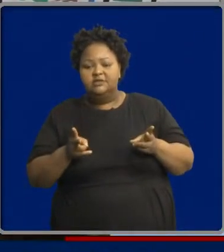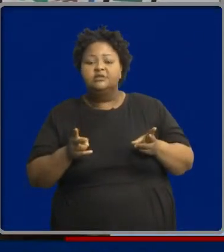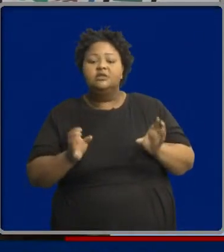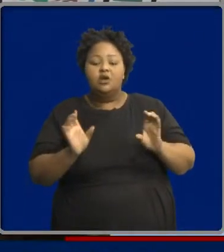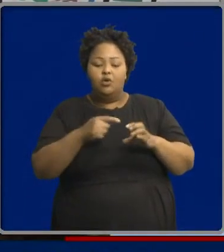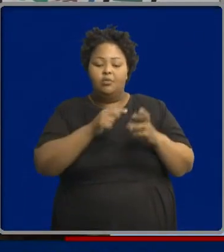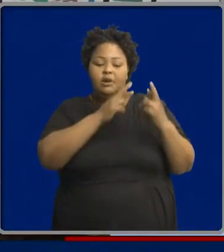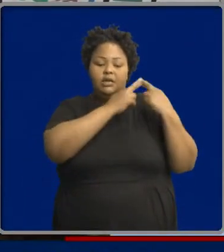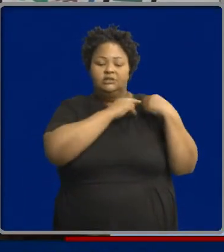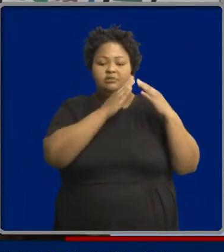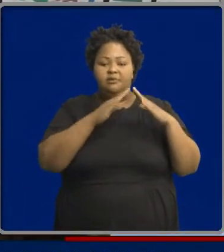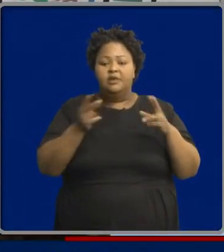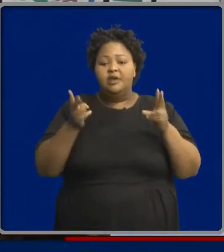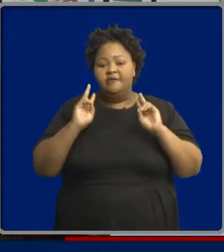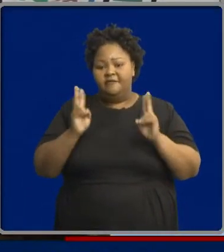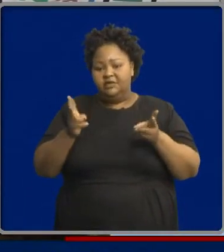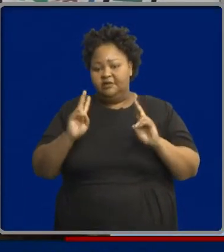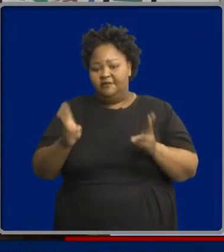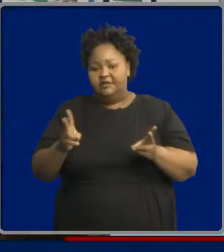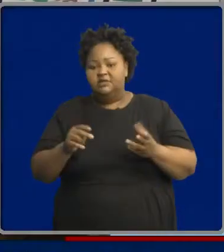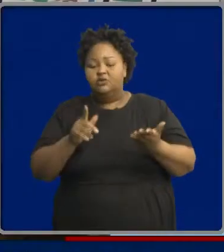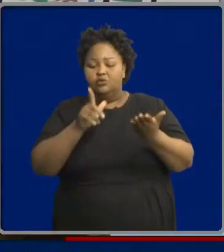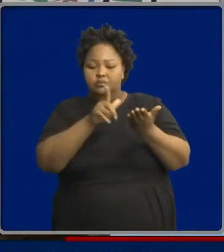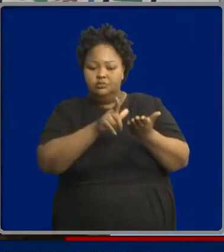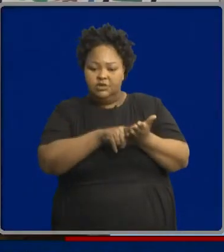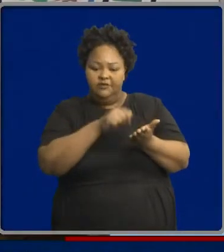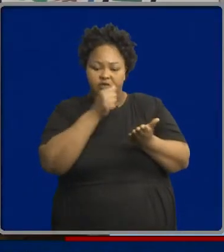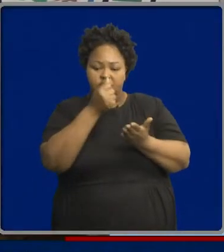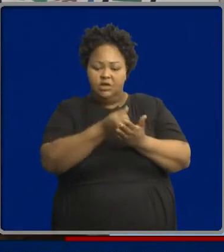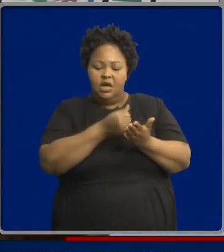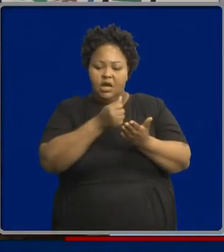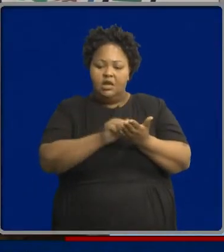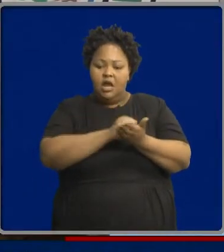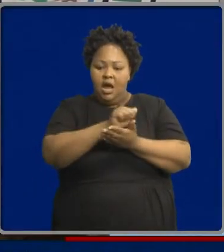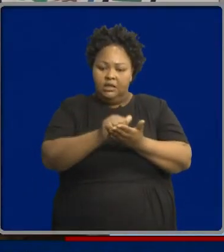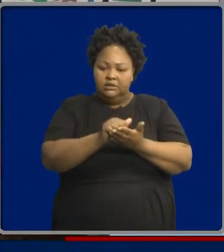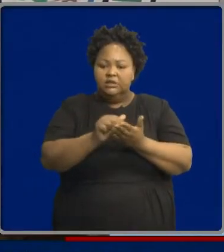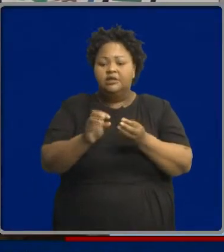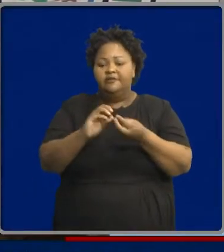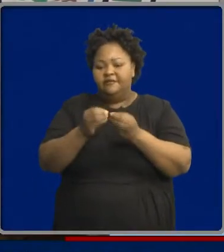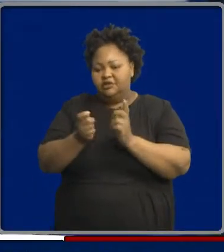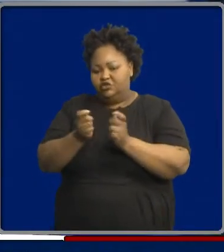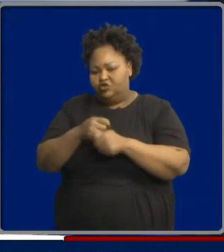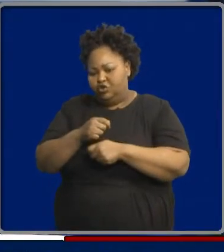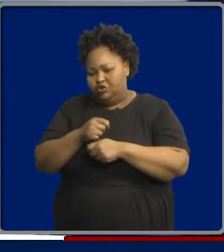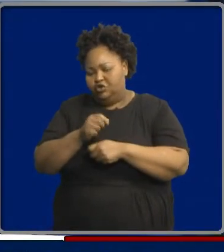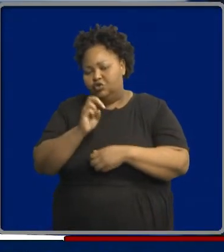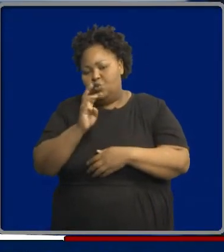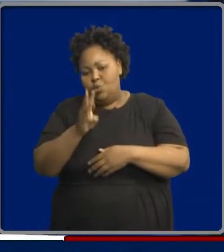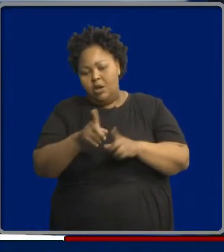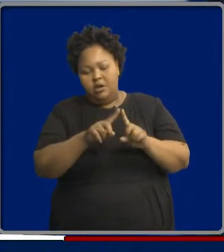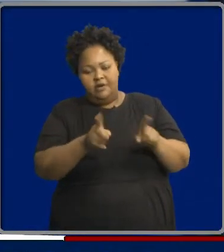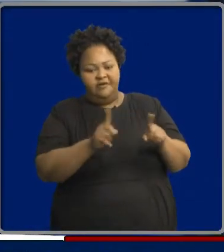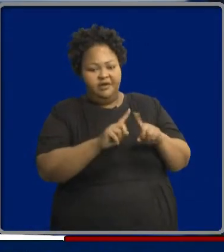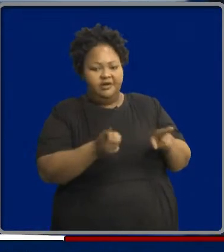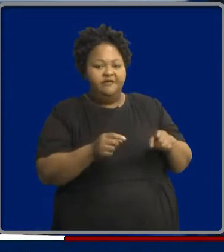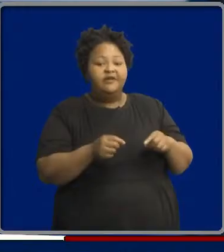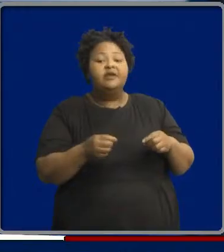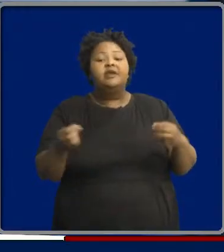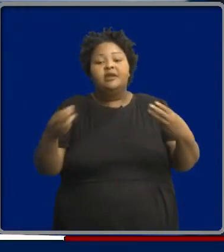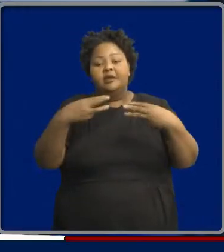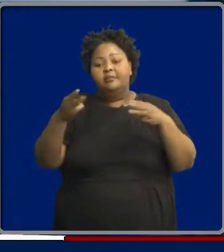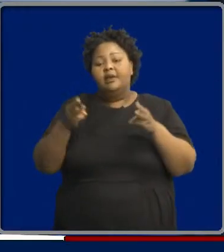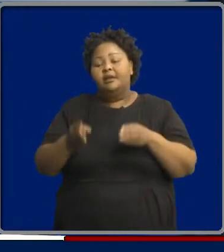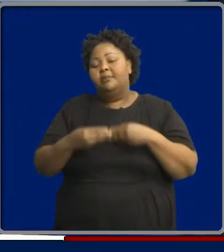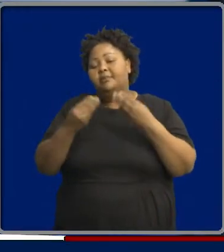it is adopted by the Honorable House. Reporting Samkalsiwe Koza, Mbabane. A 33-year-old man